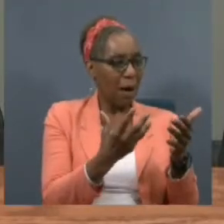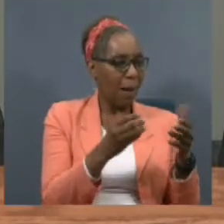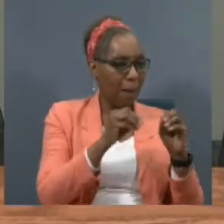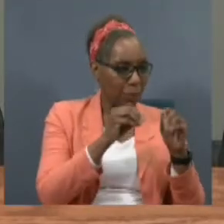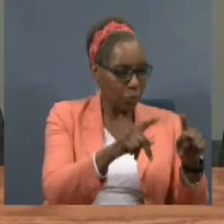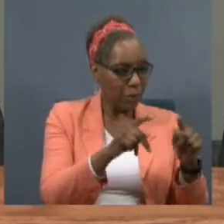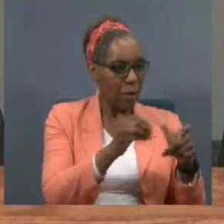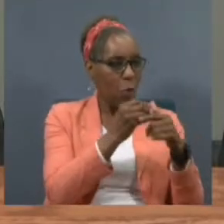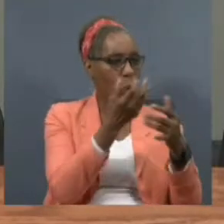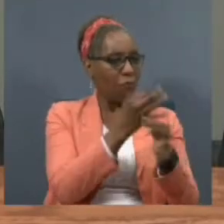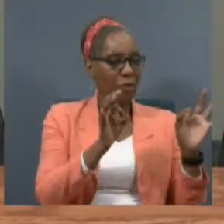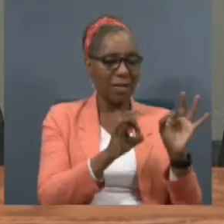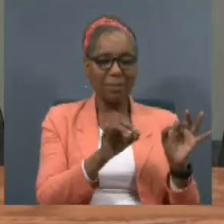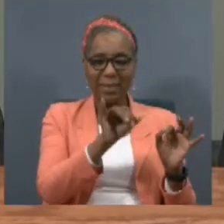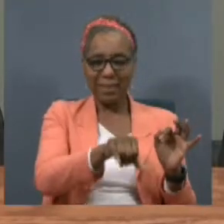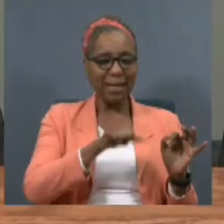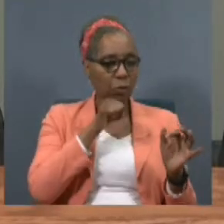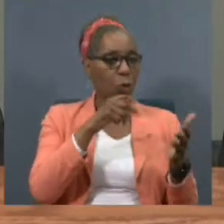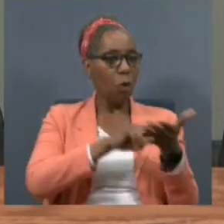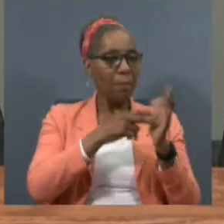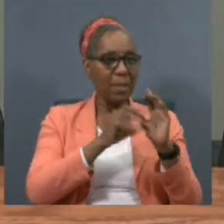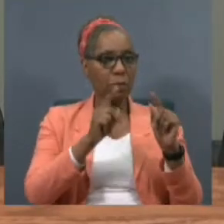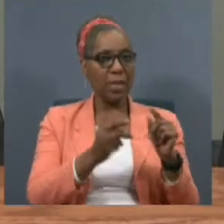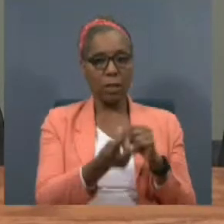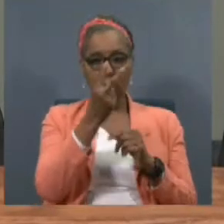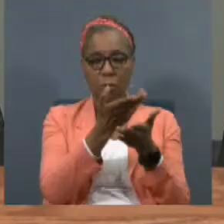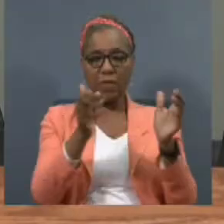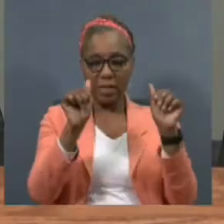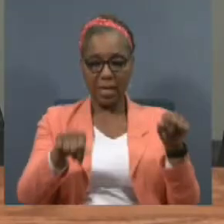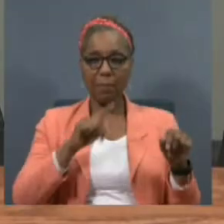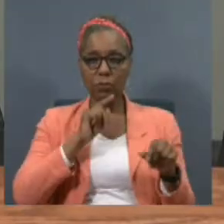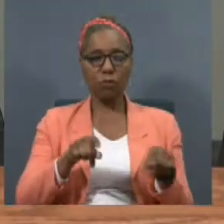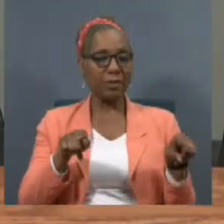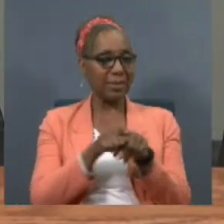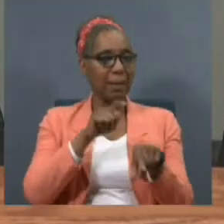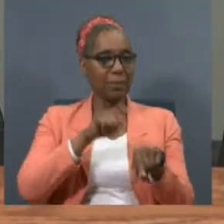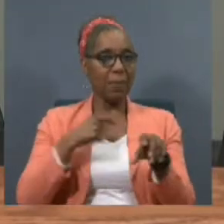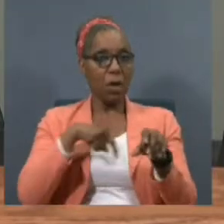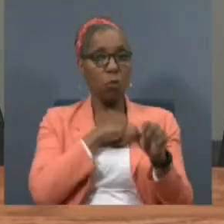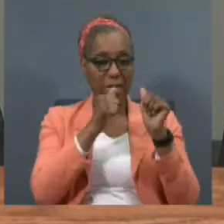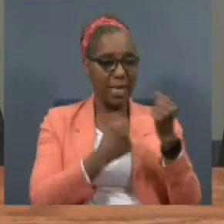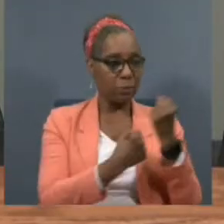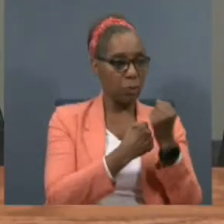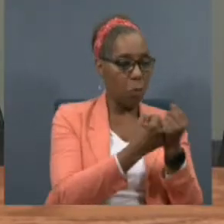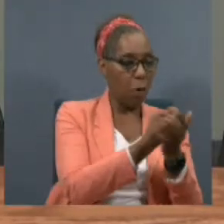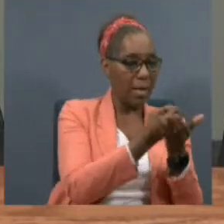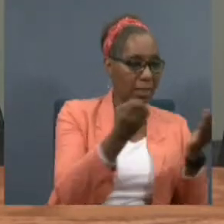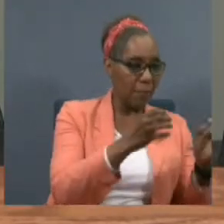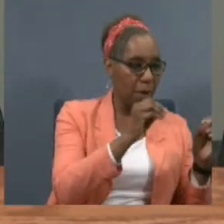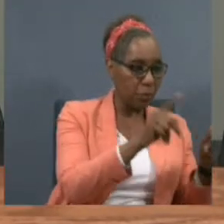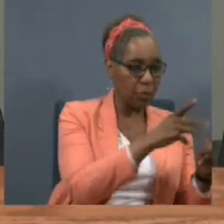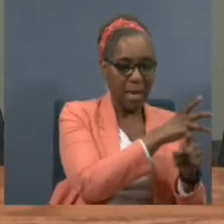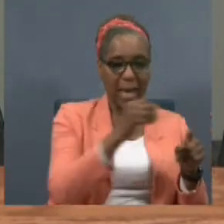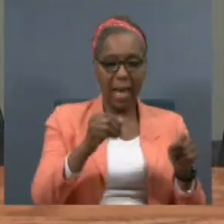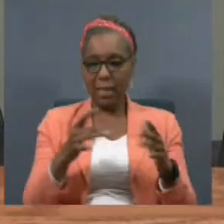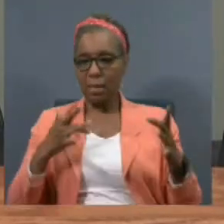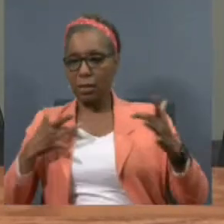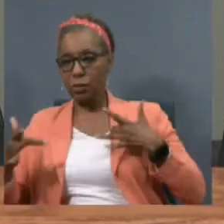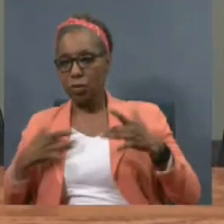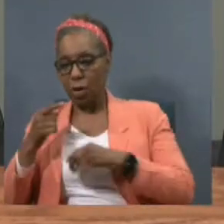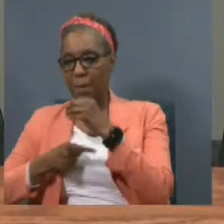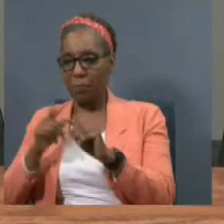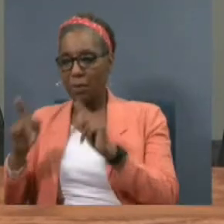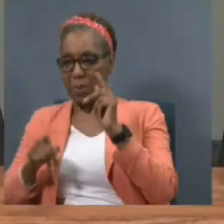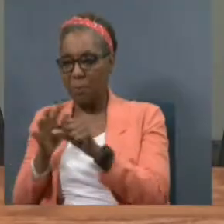doesn't mean that. That means two things can be true at the same time. We could be for economic opportunity and be concerned about the people of College